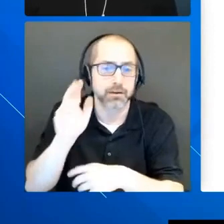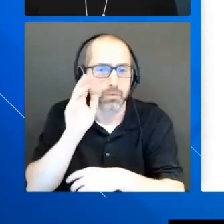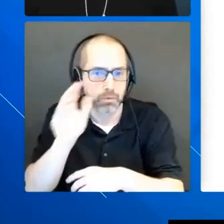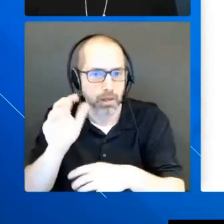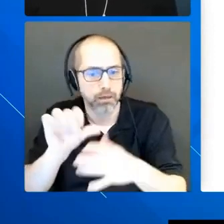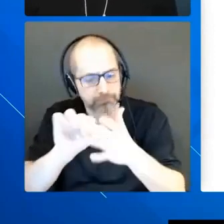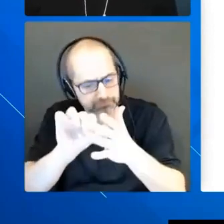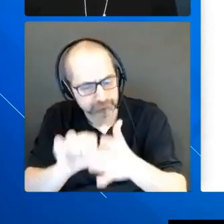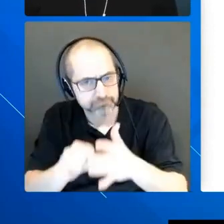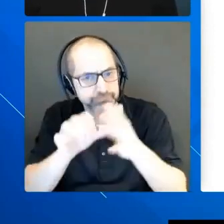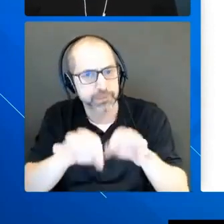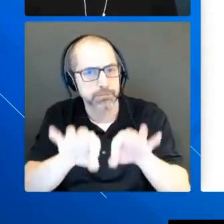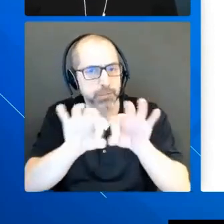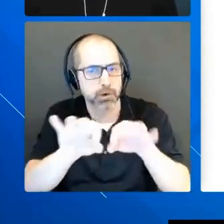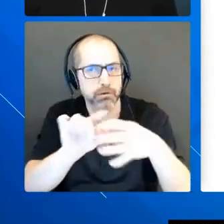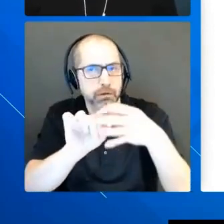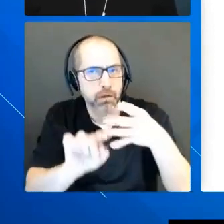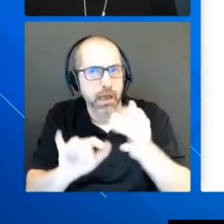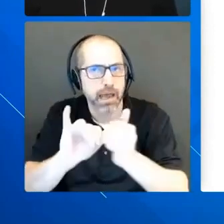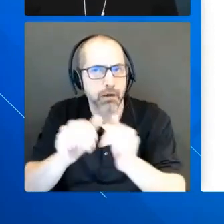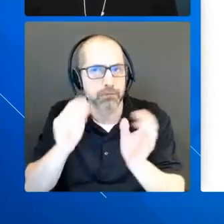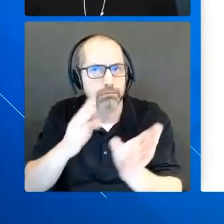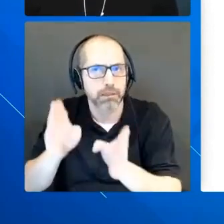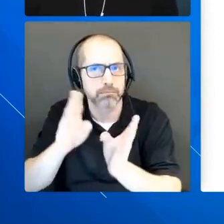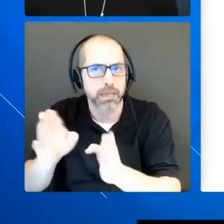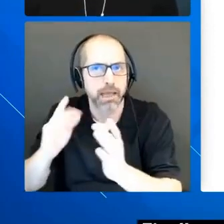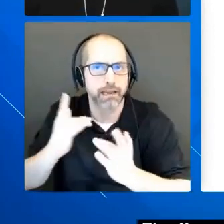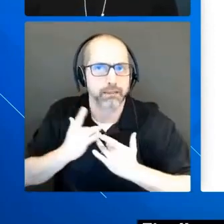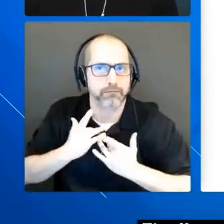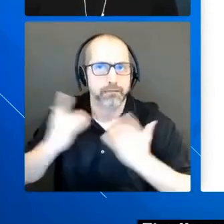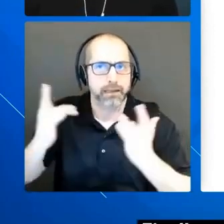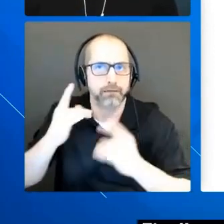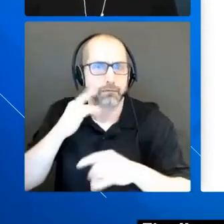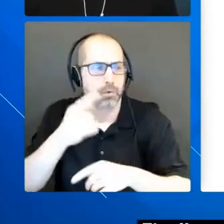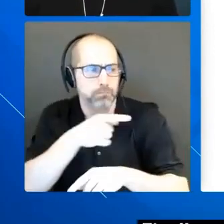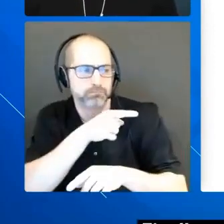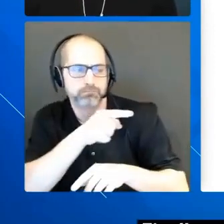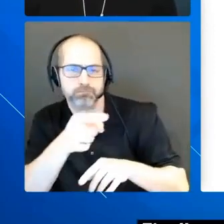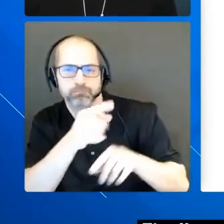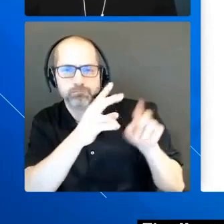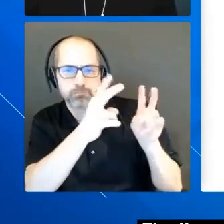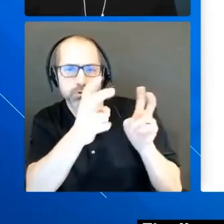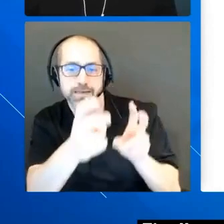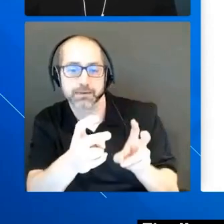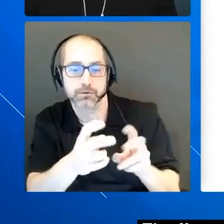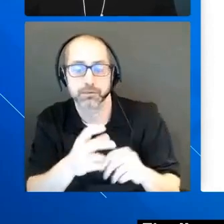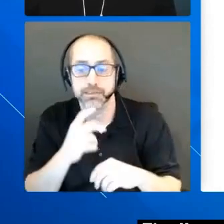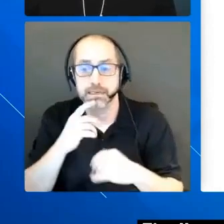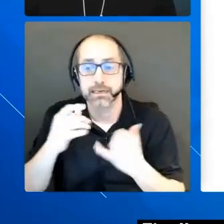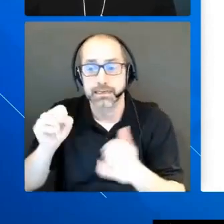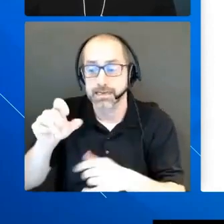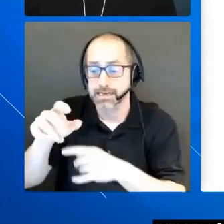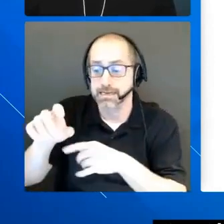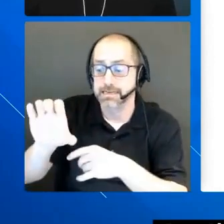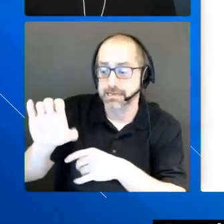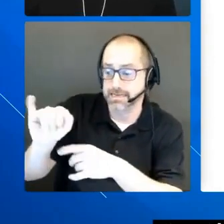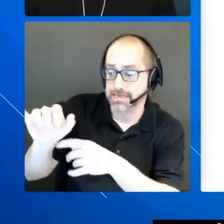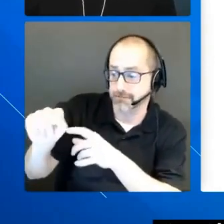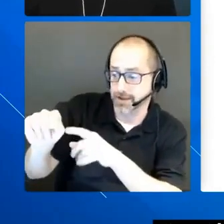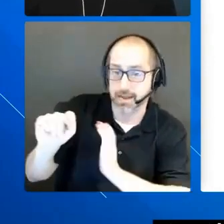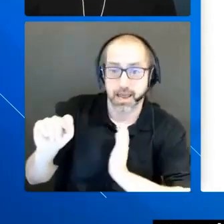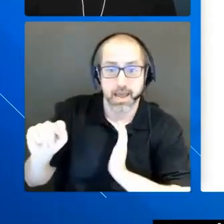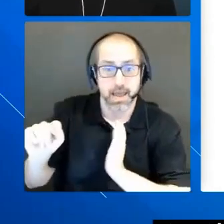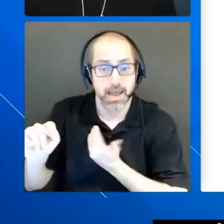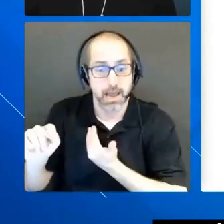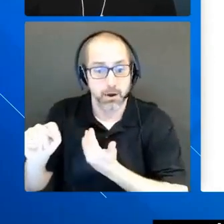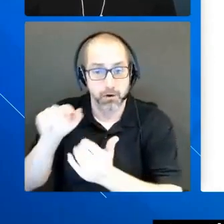and event planning tips to keep in mind. Finally, we will touch on Cvent's approach to accessibility and the steps that we take to